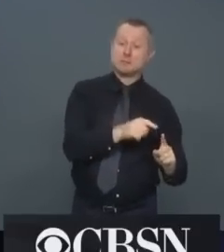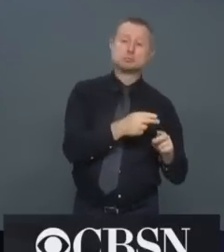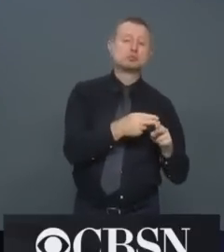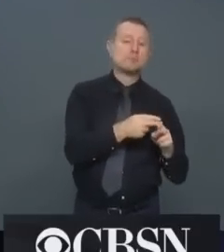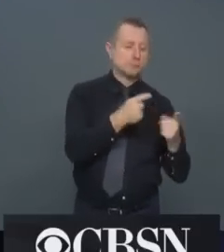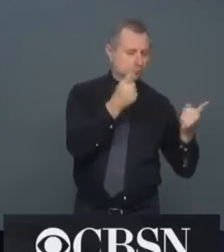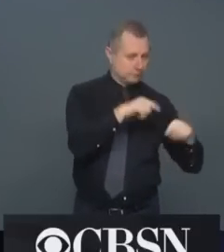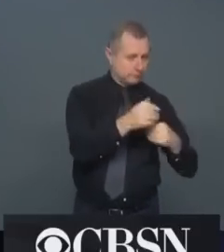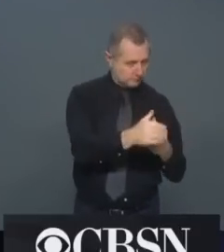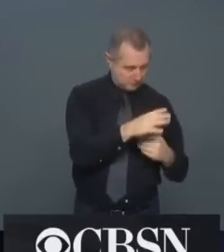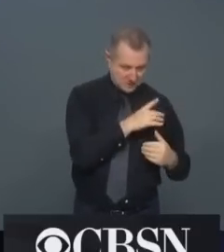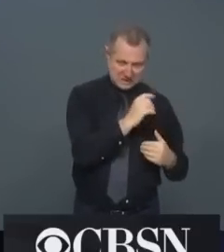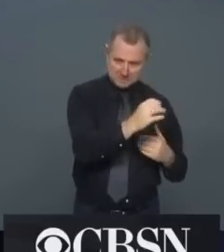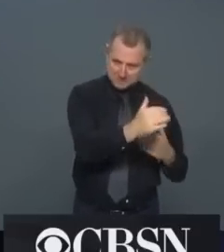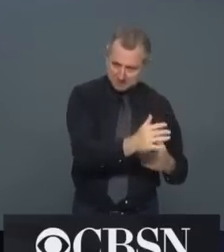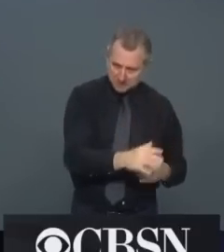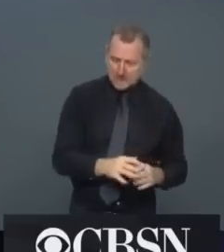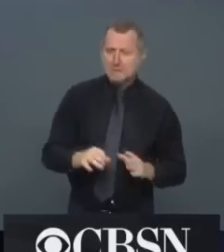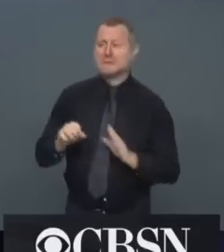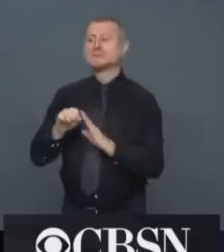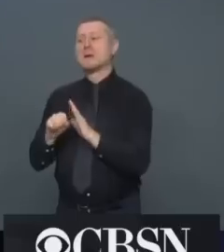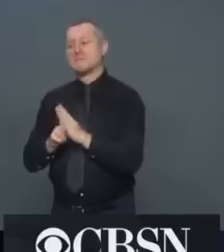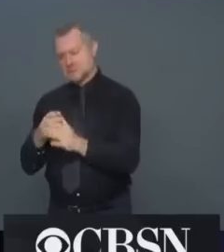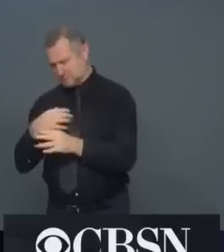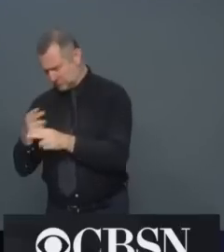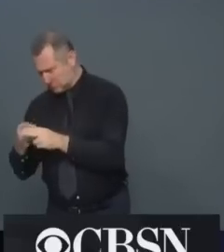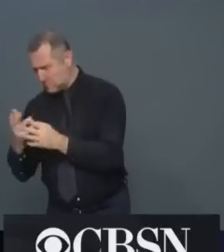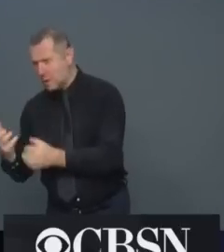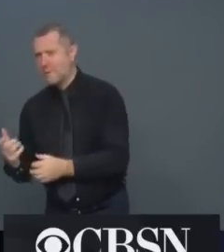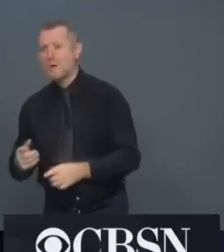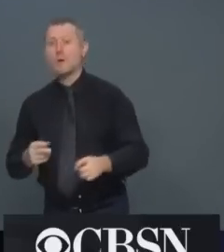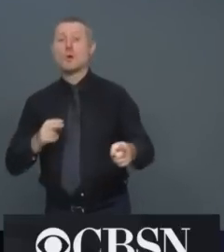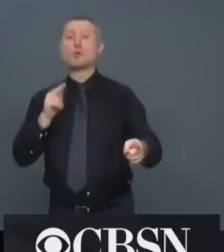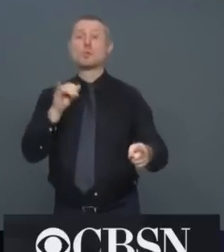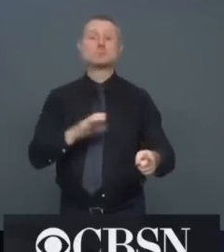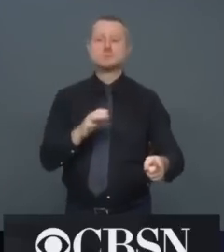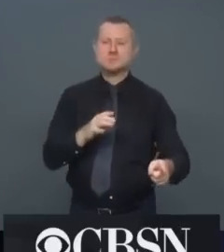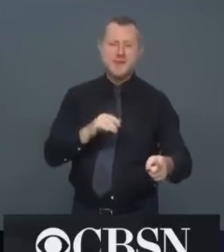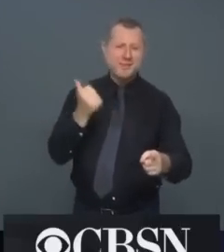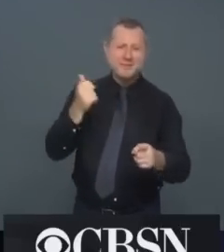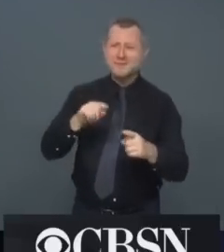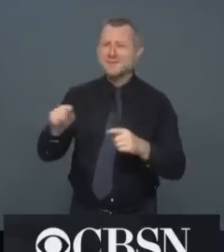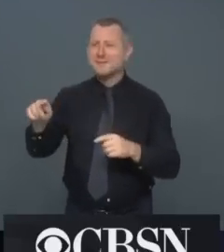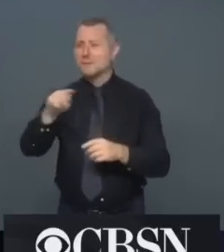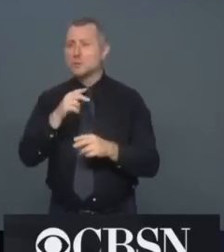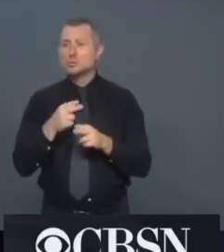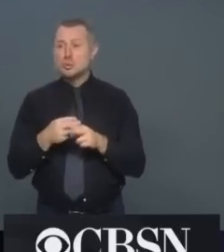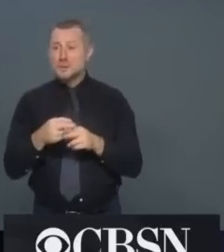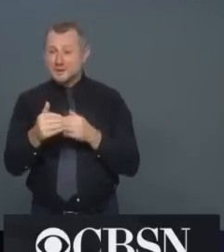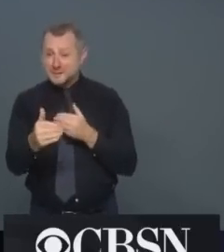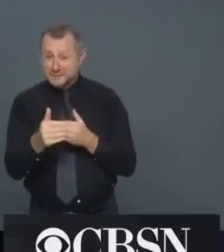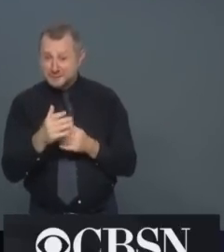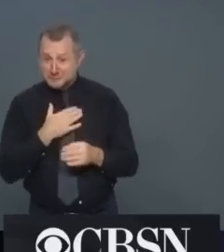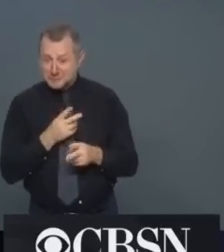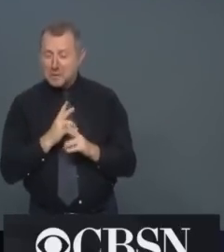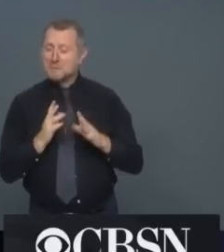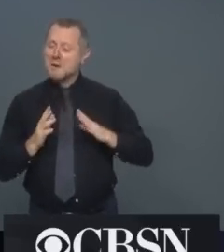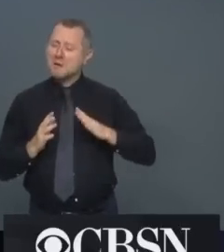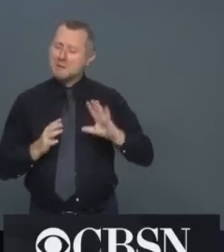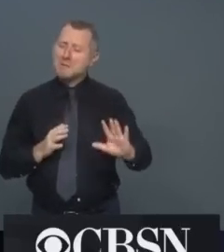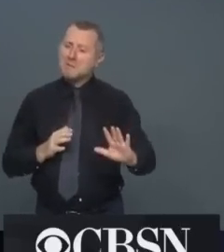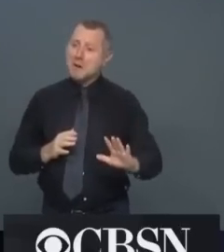short-term borrowing. Long-term borrowing for New York City or any other jurisdiction is a problem. On that, first of